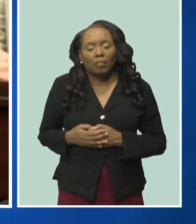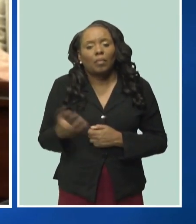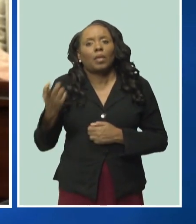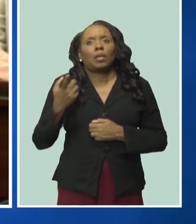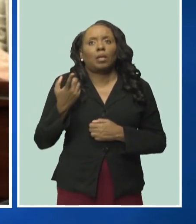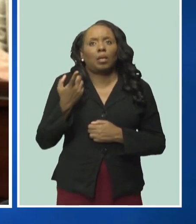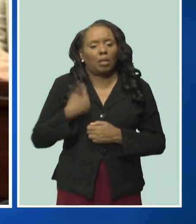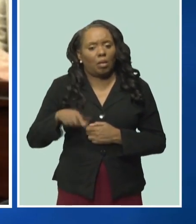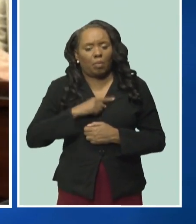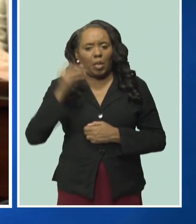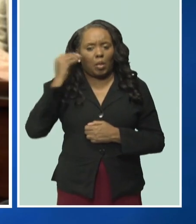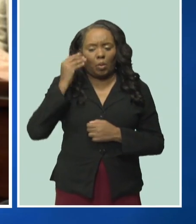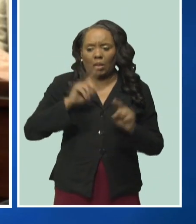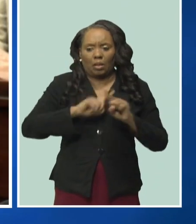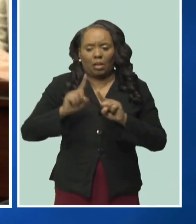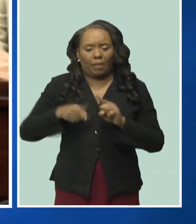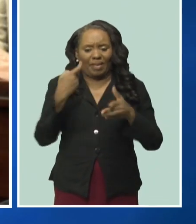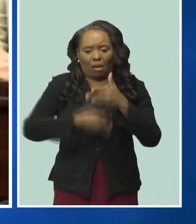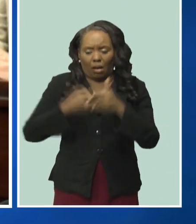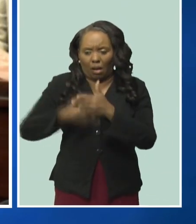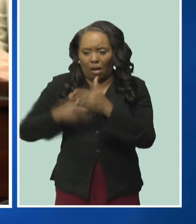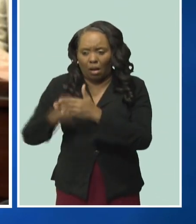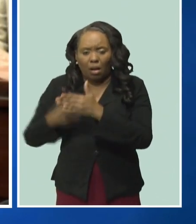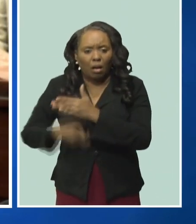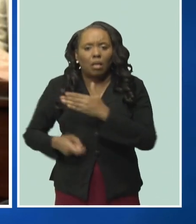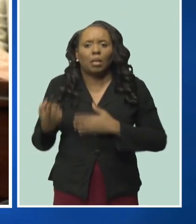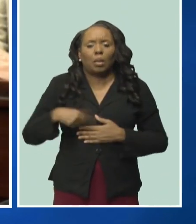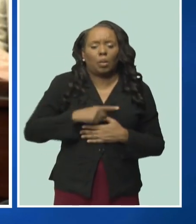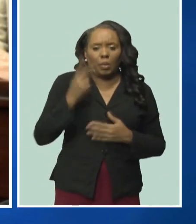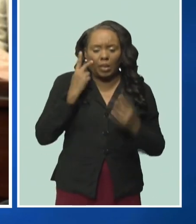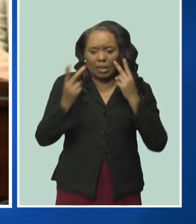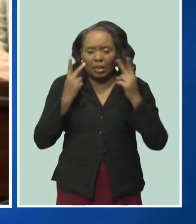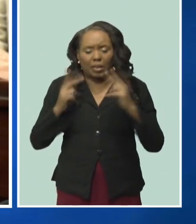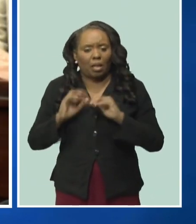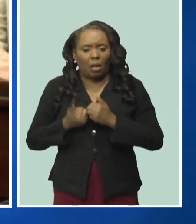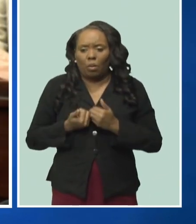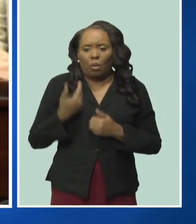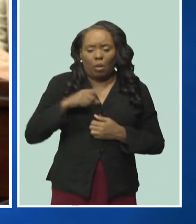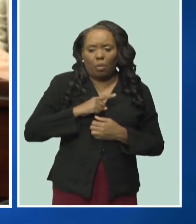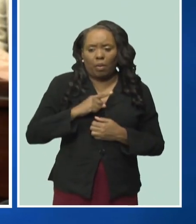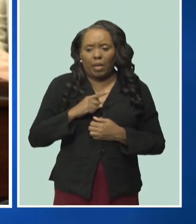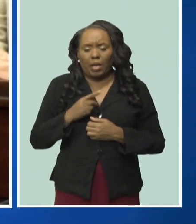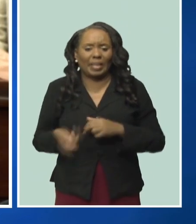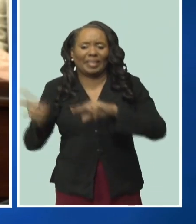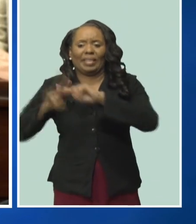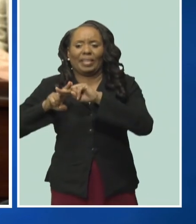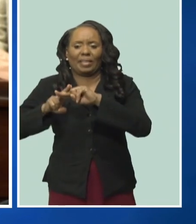and this is a price which includes markups, that's 18 cents. A 10% reduction, therefore, is just 2